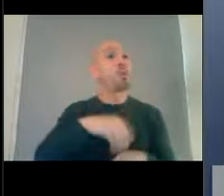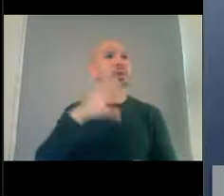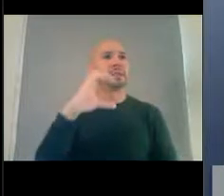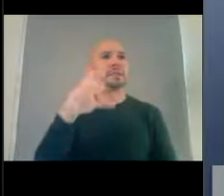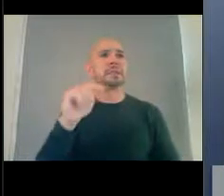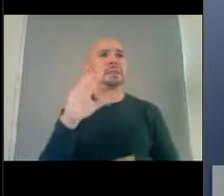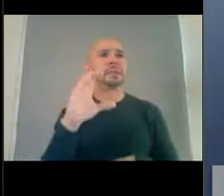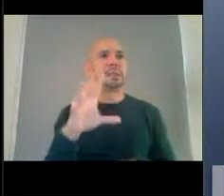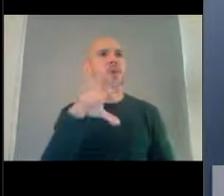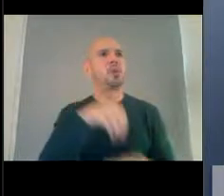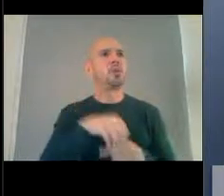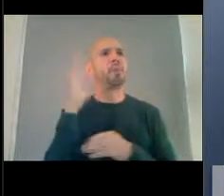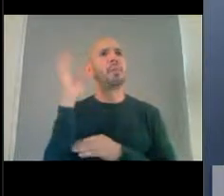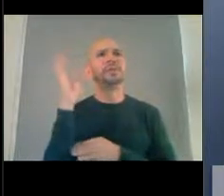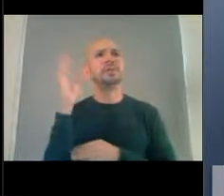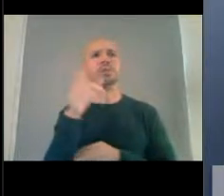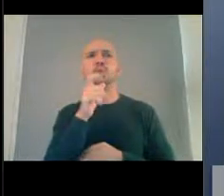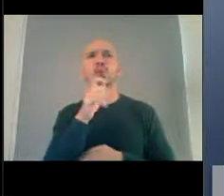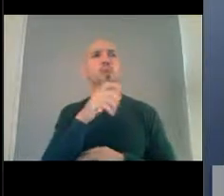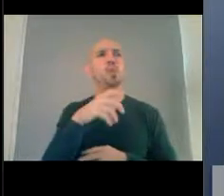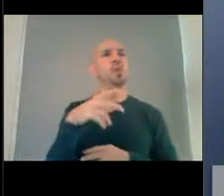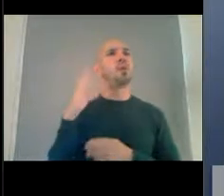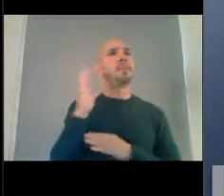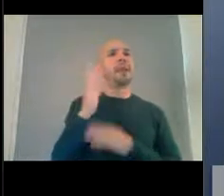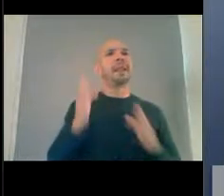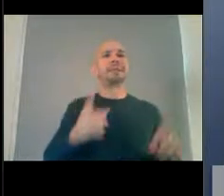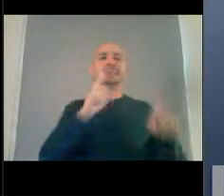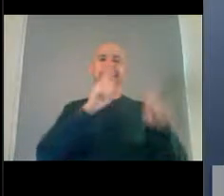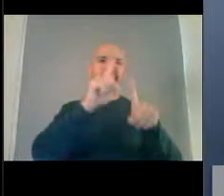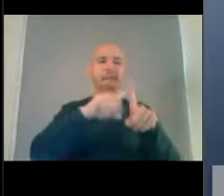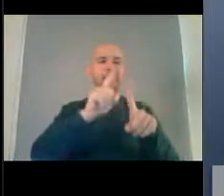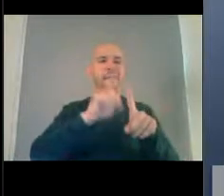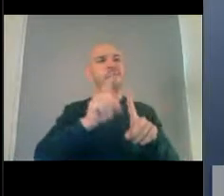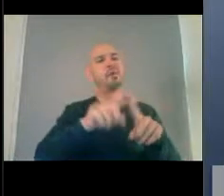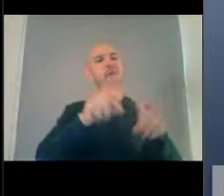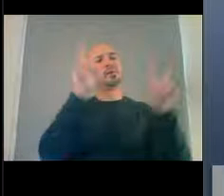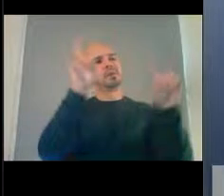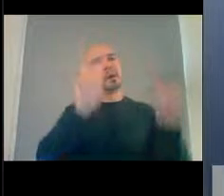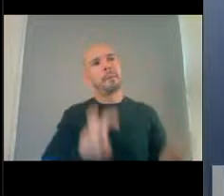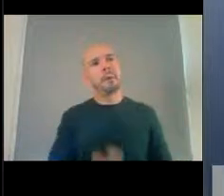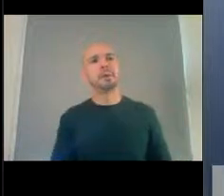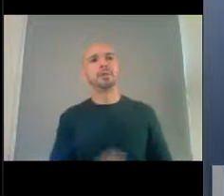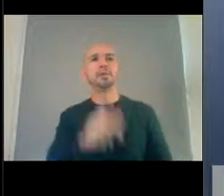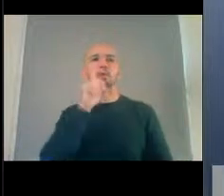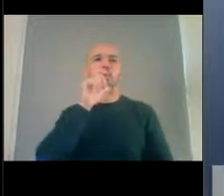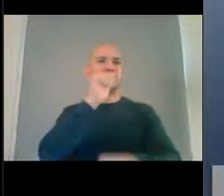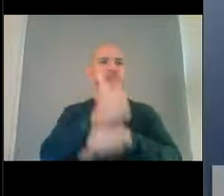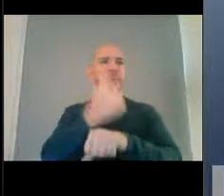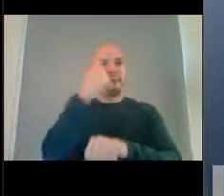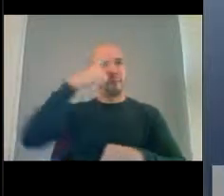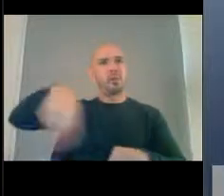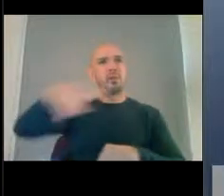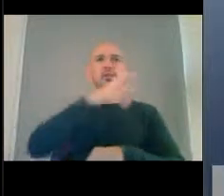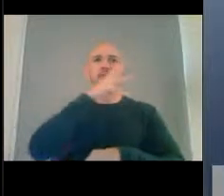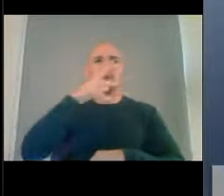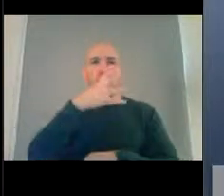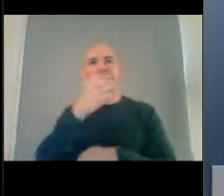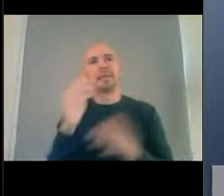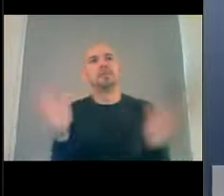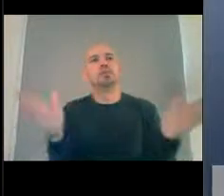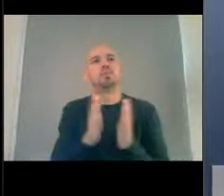it included presentations from panelists on a variety of capital line projects that have been implemented in rural and small urban settings and